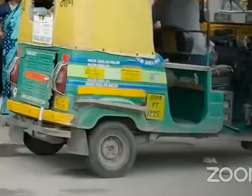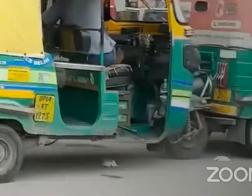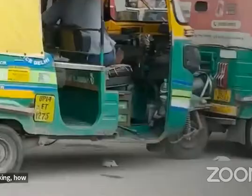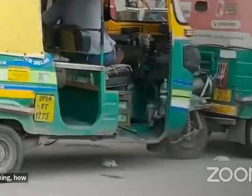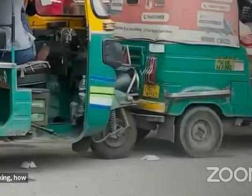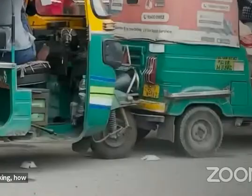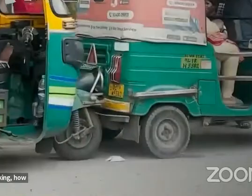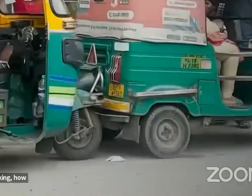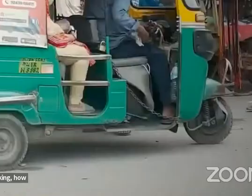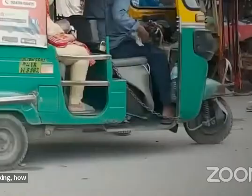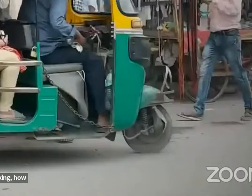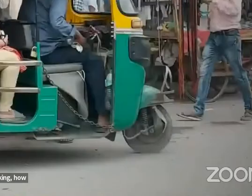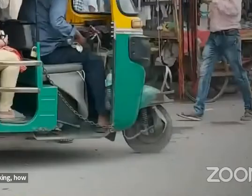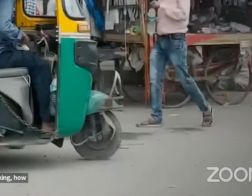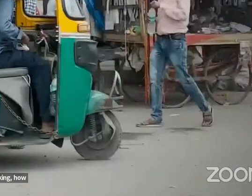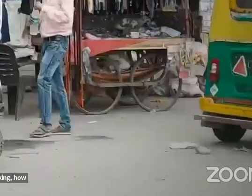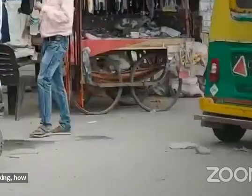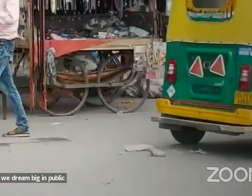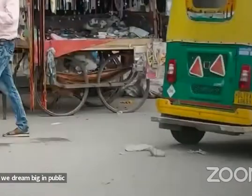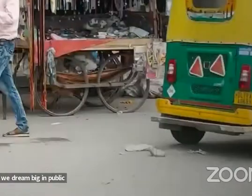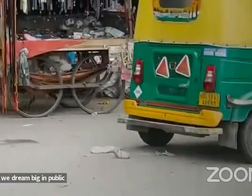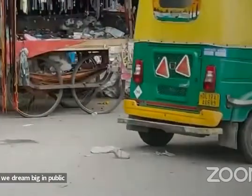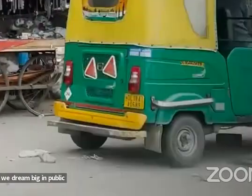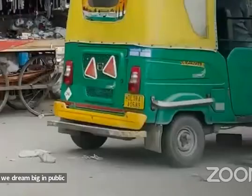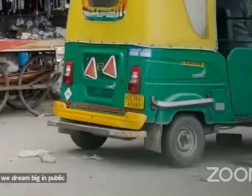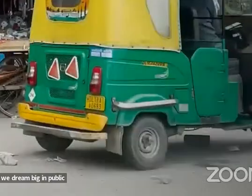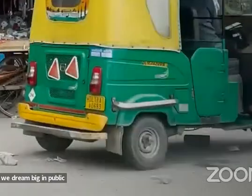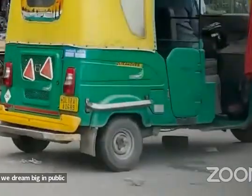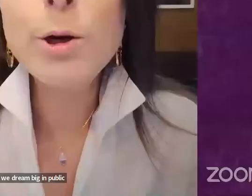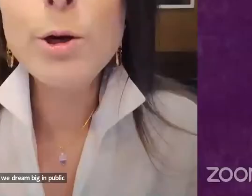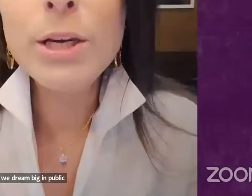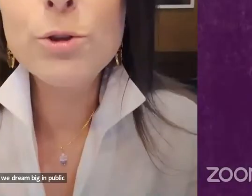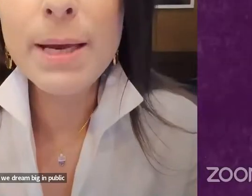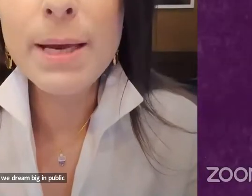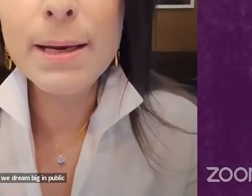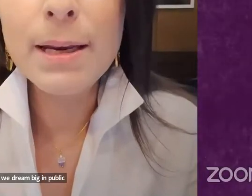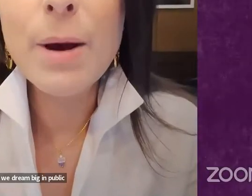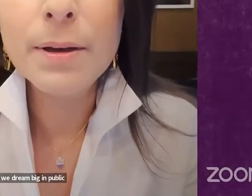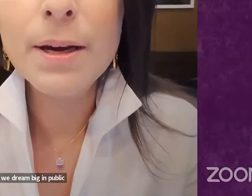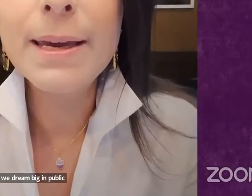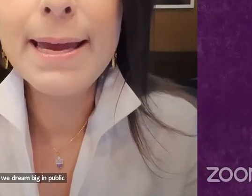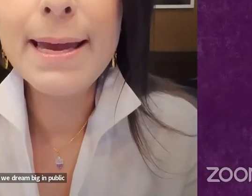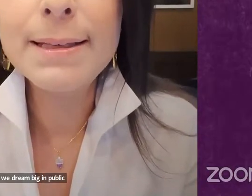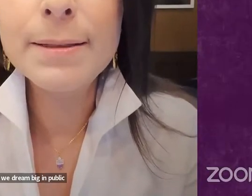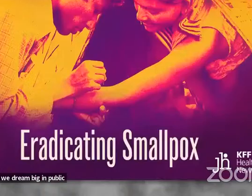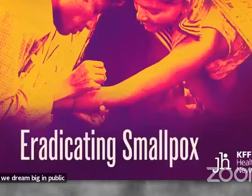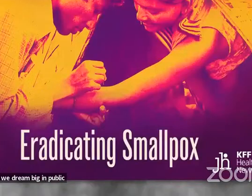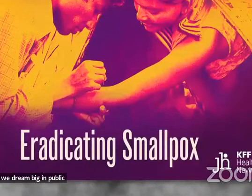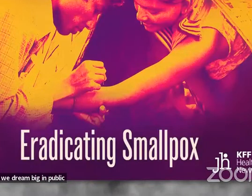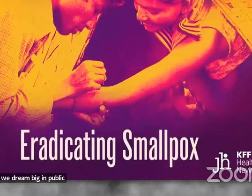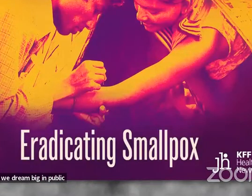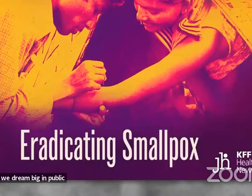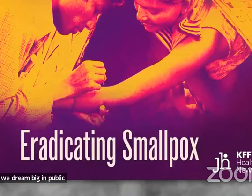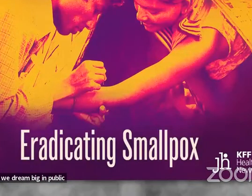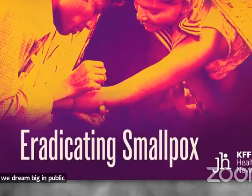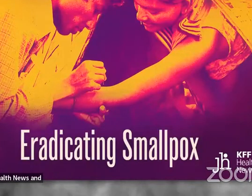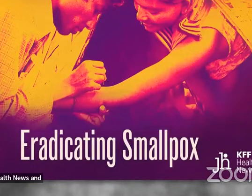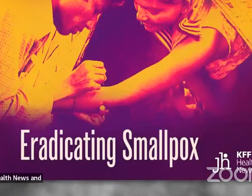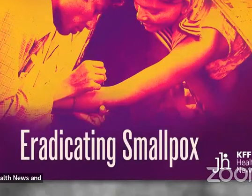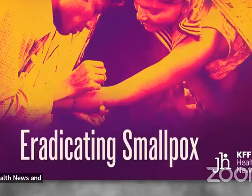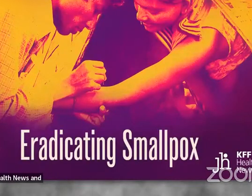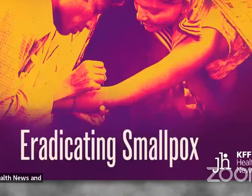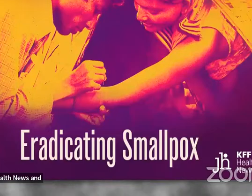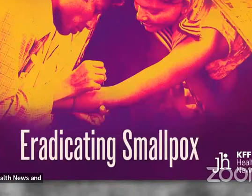how can we dream big in public health again from kff Health news and just human Productions epidemic